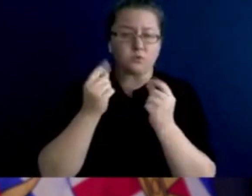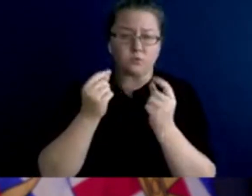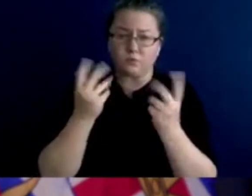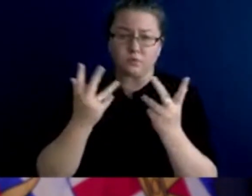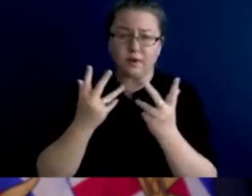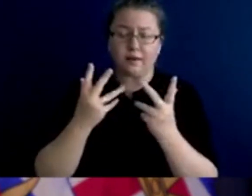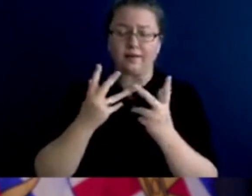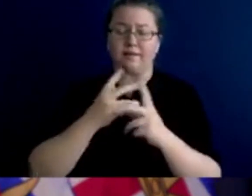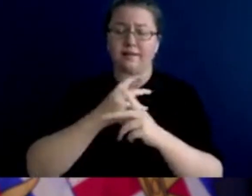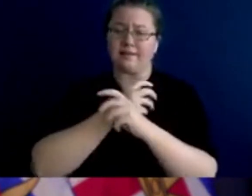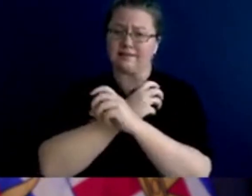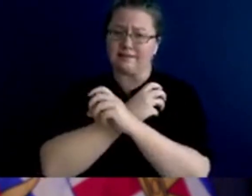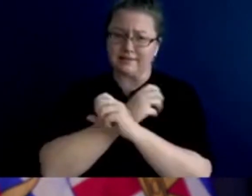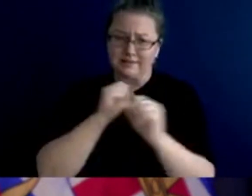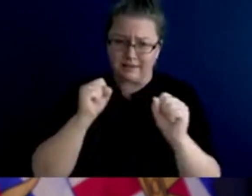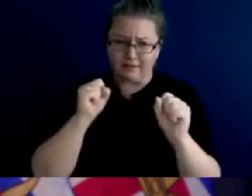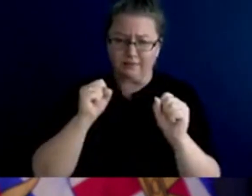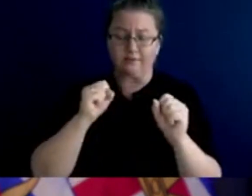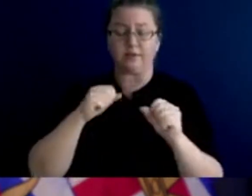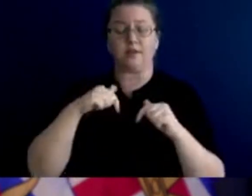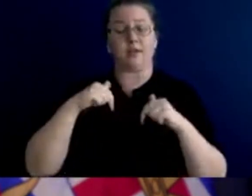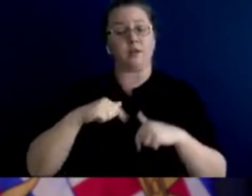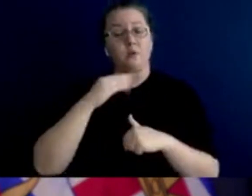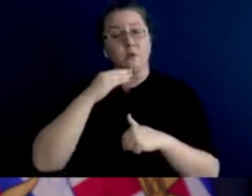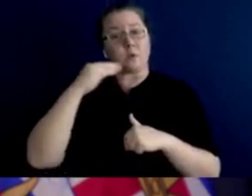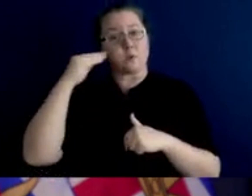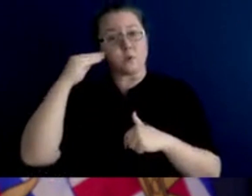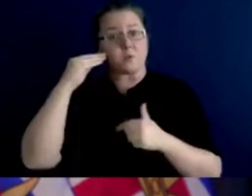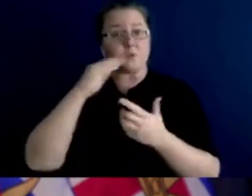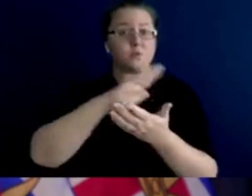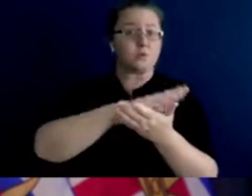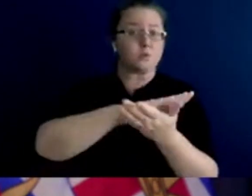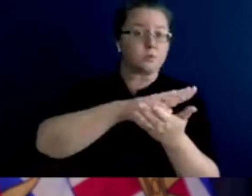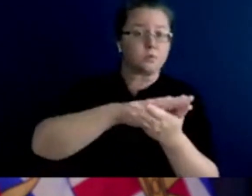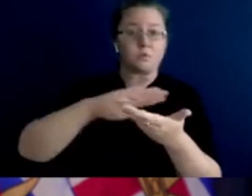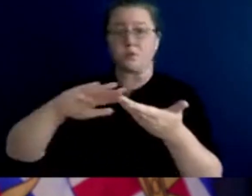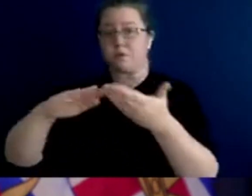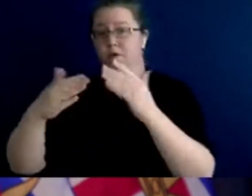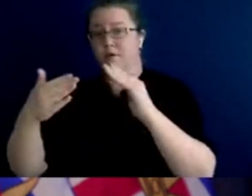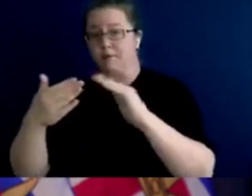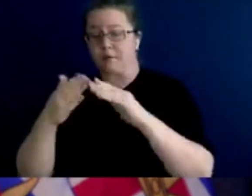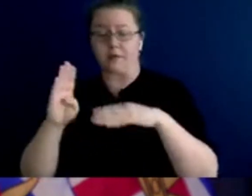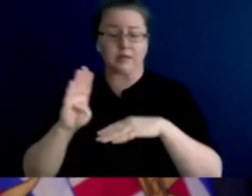and the risks we both will be bringing with us and might be bringing home again.